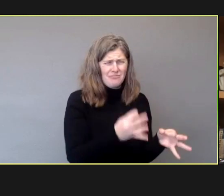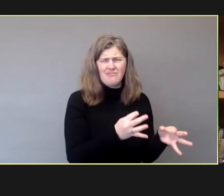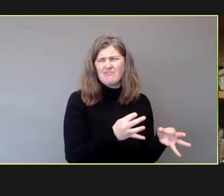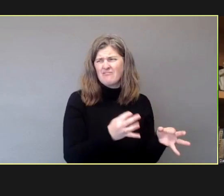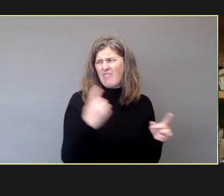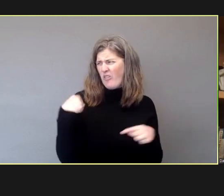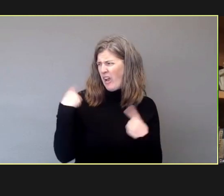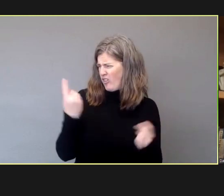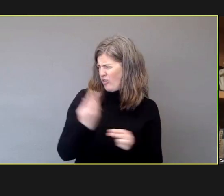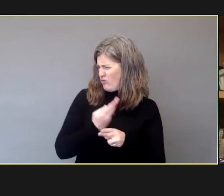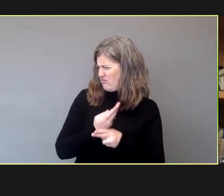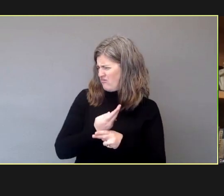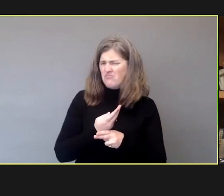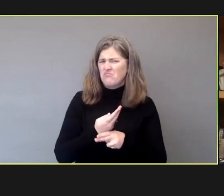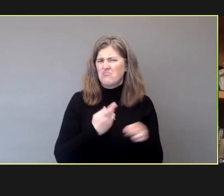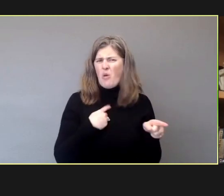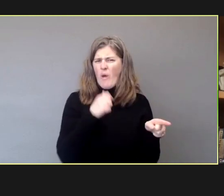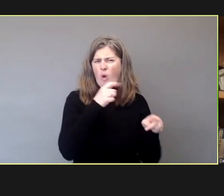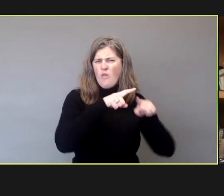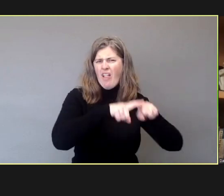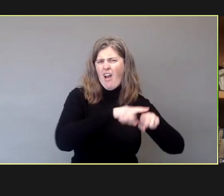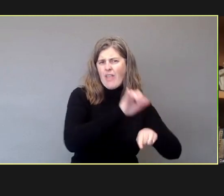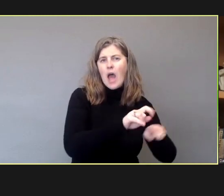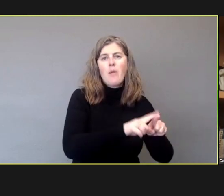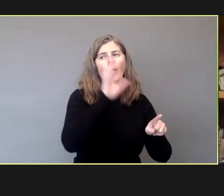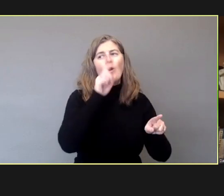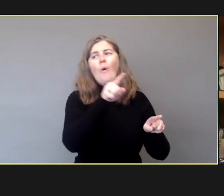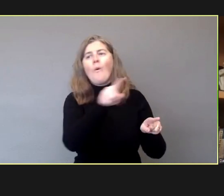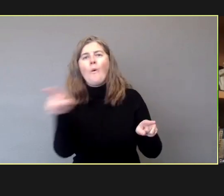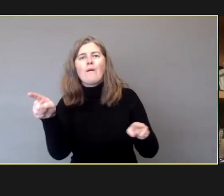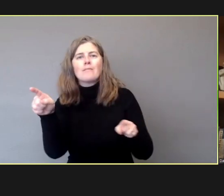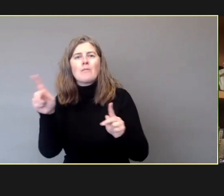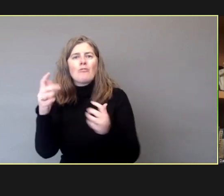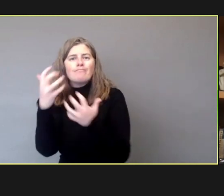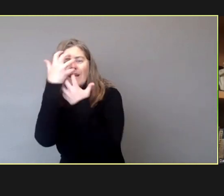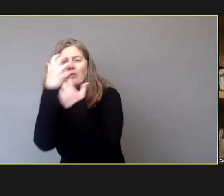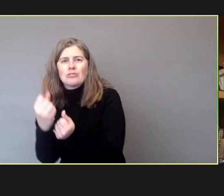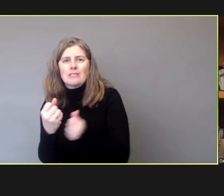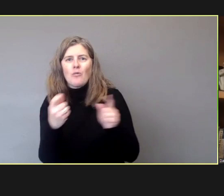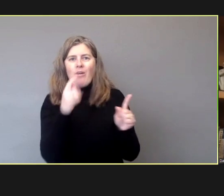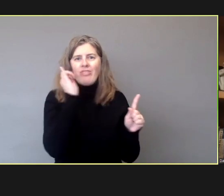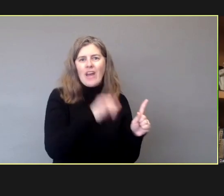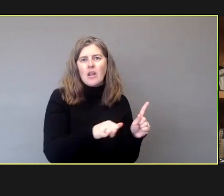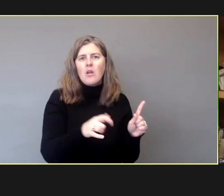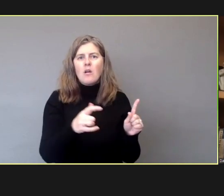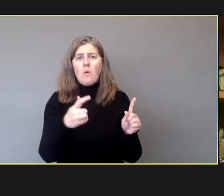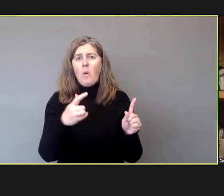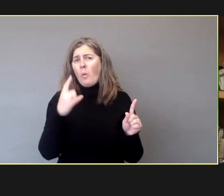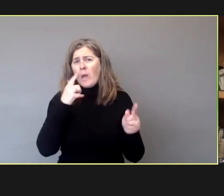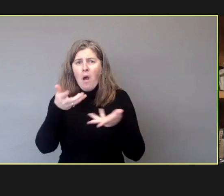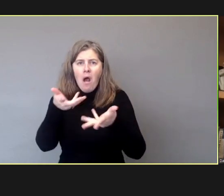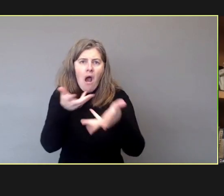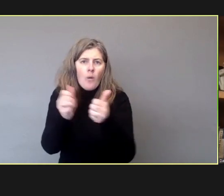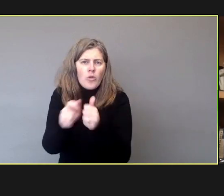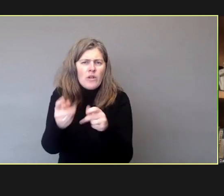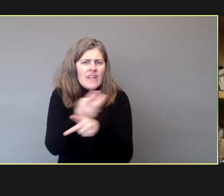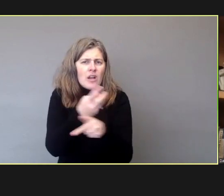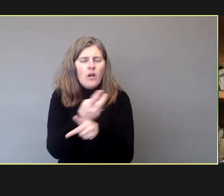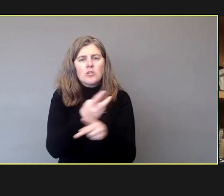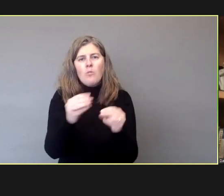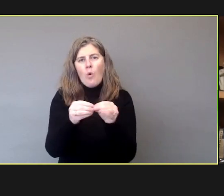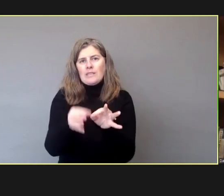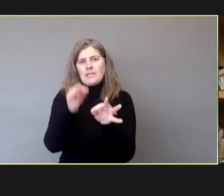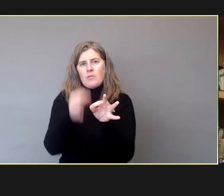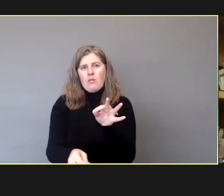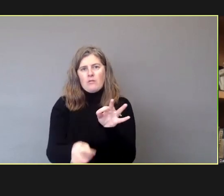did, but we know it's of interest to the public, and we will find a way. And actually, we'll work with you to figure out a way to more simply